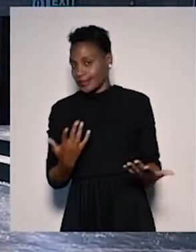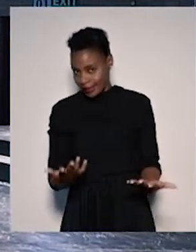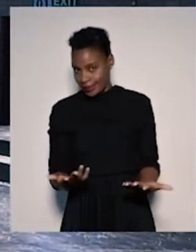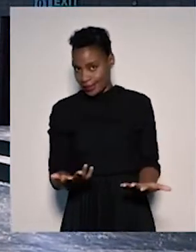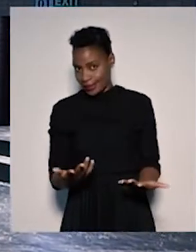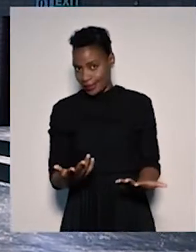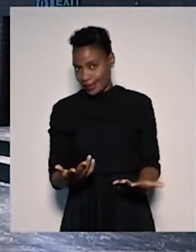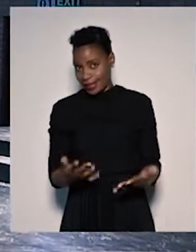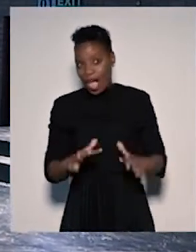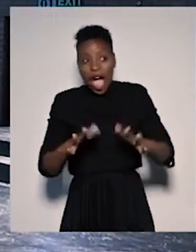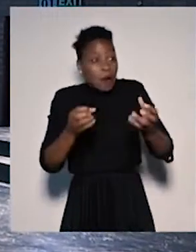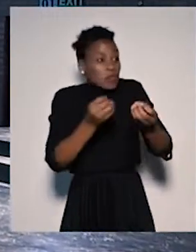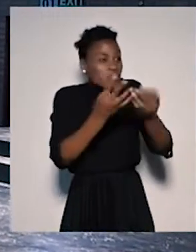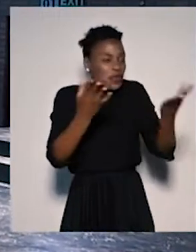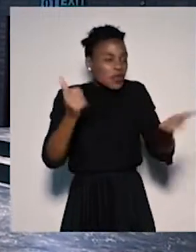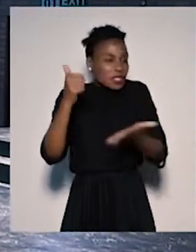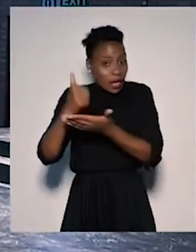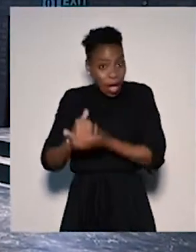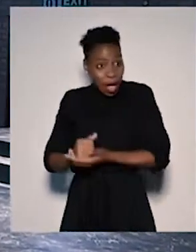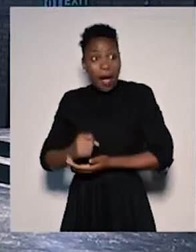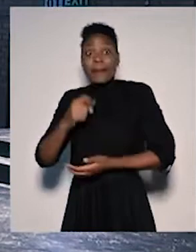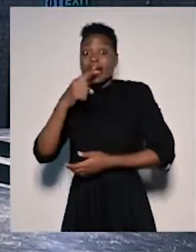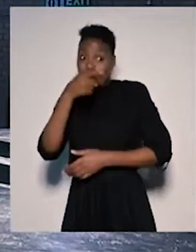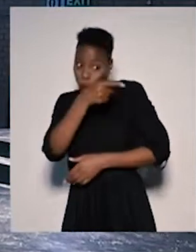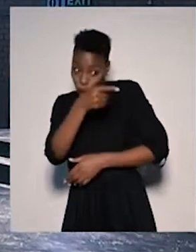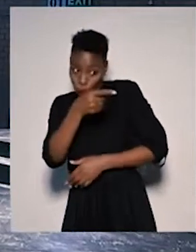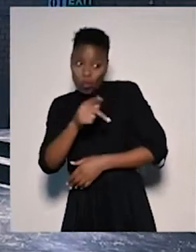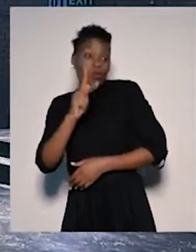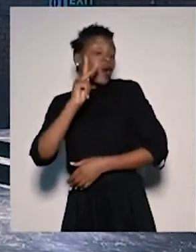How many of you are sitting next to somebody like that? Marayena, oh kind.